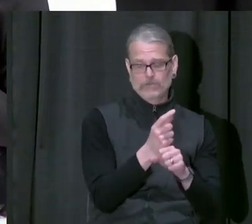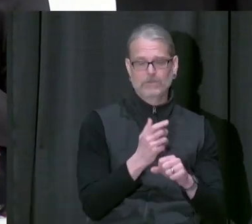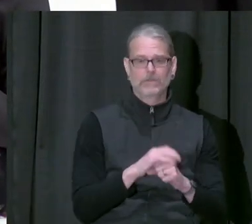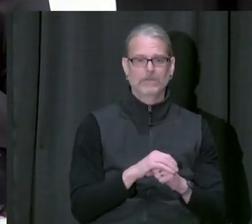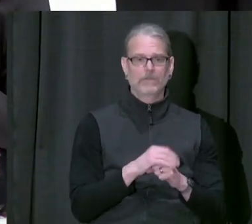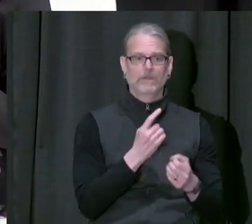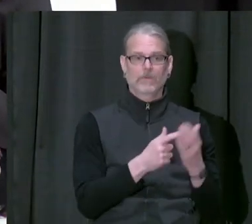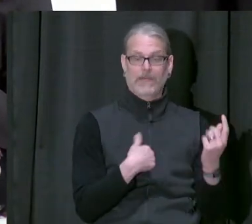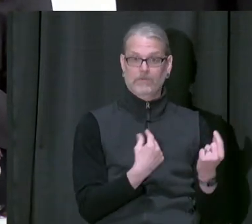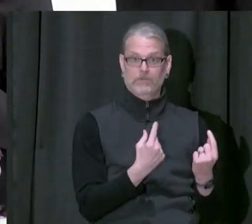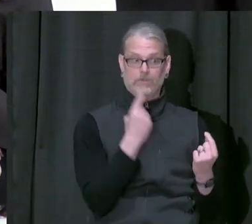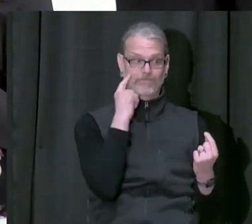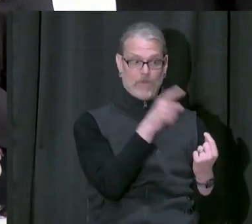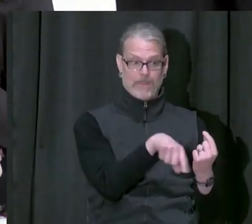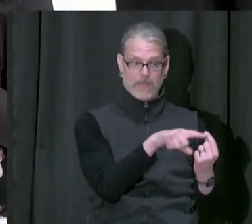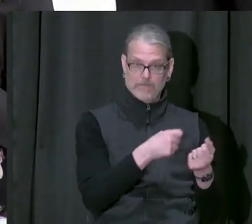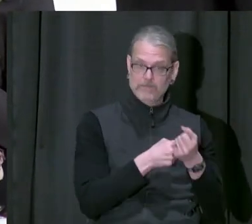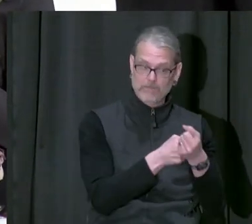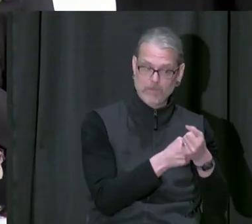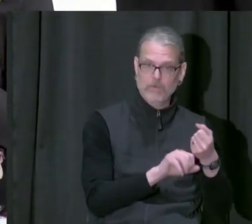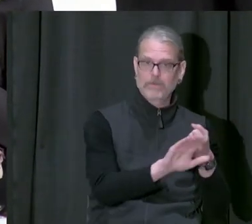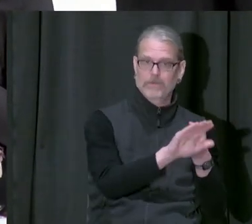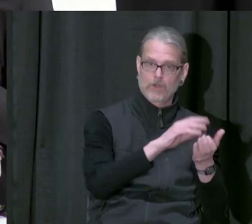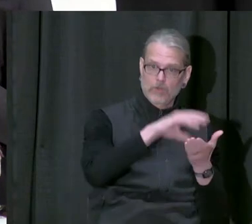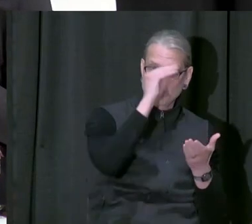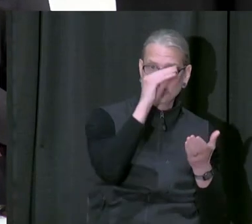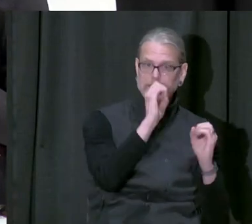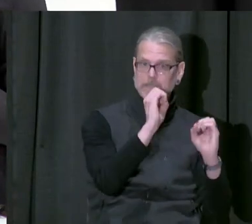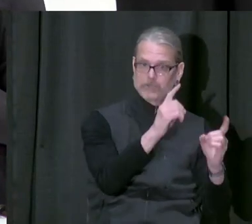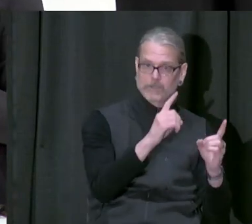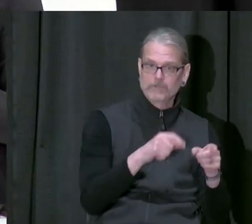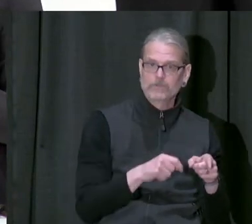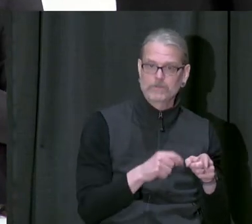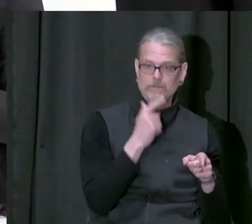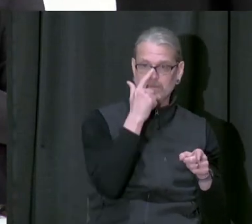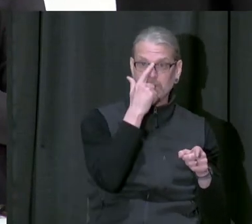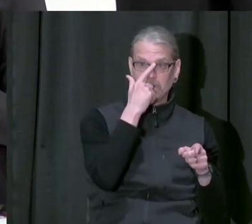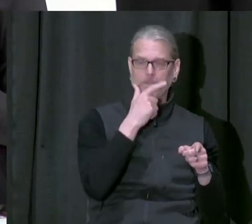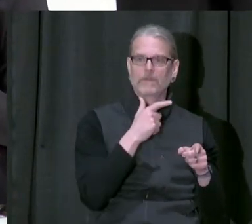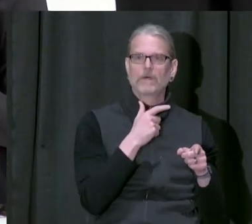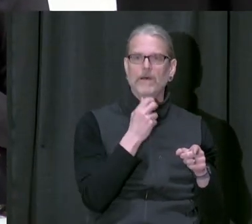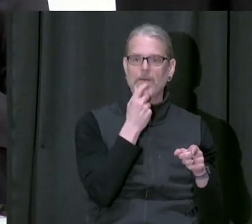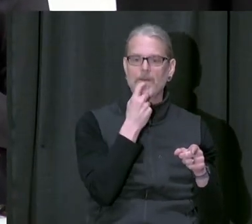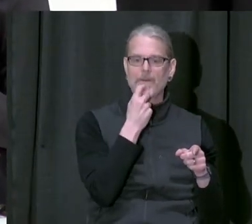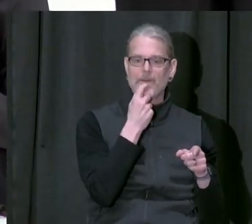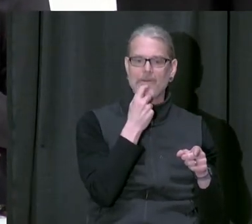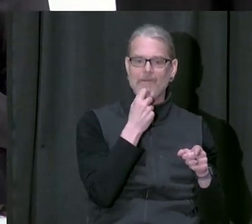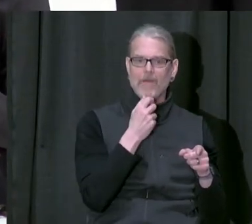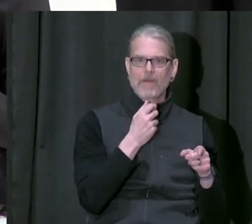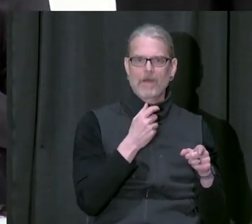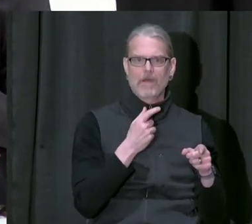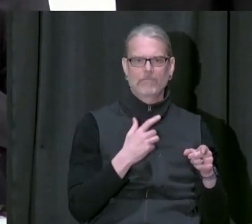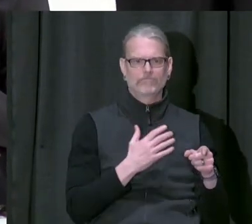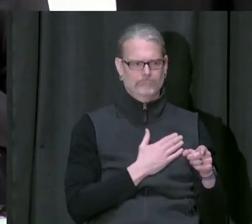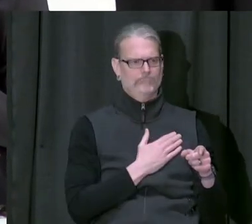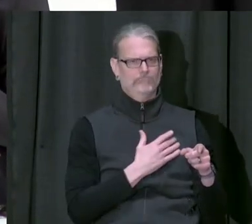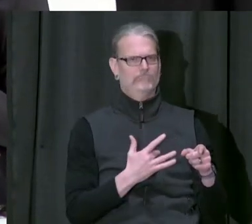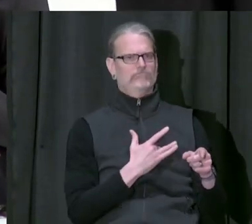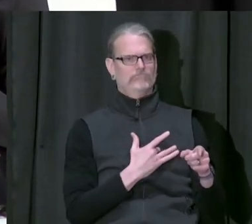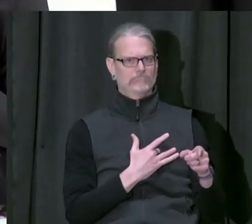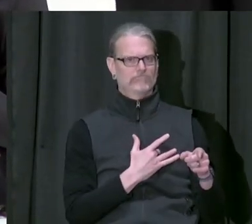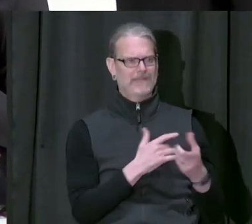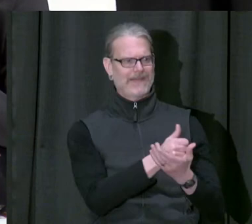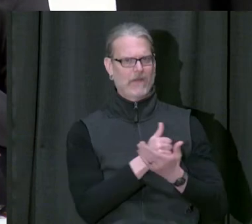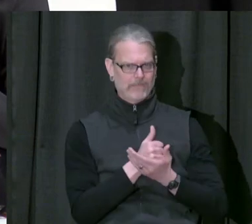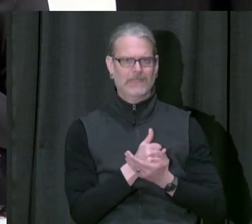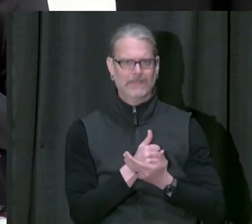was doing for them to support their learning and education, you know, really resonated with me and helped me as